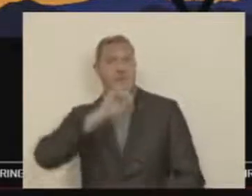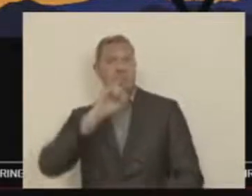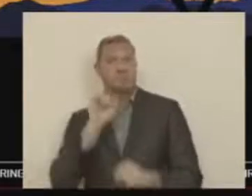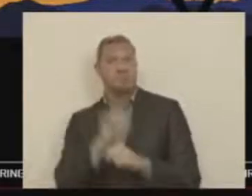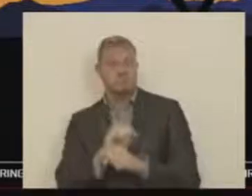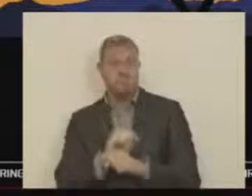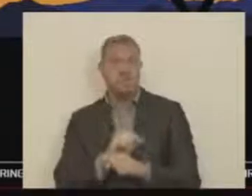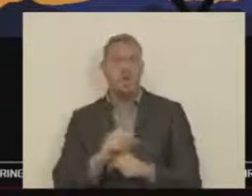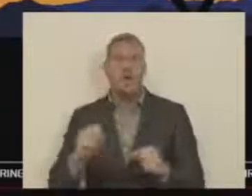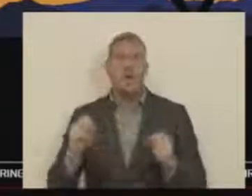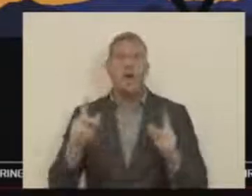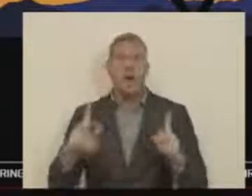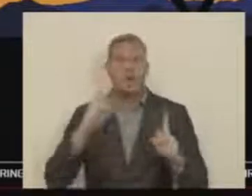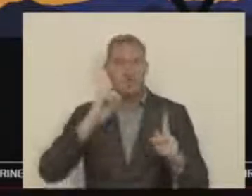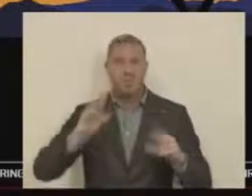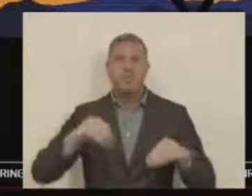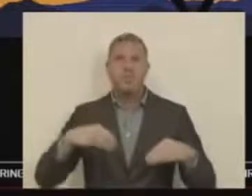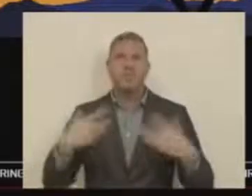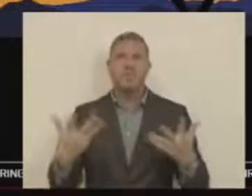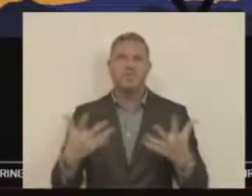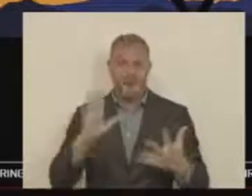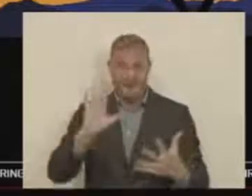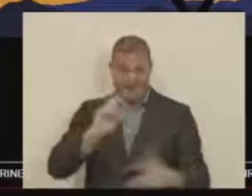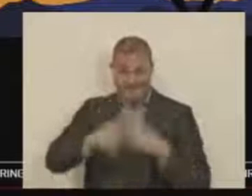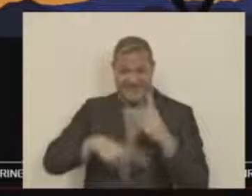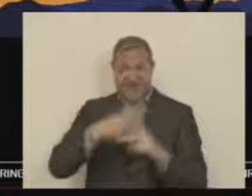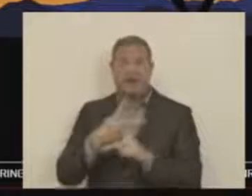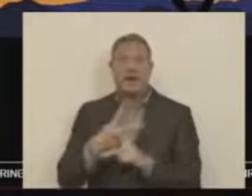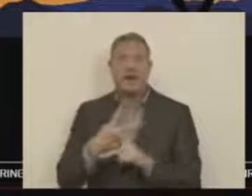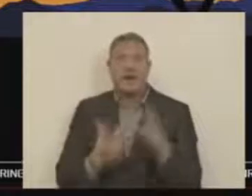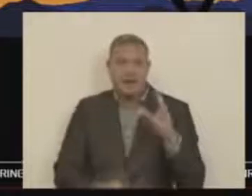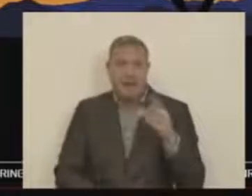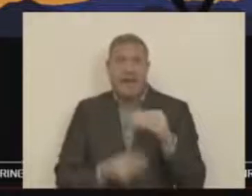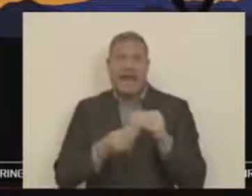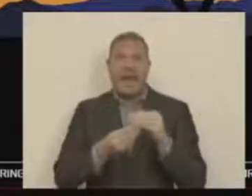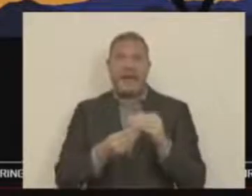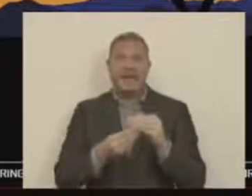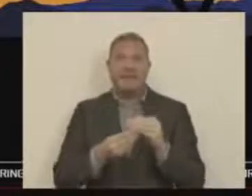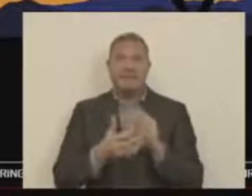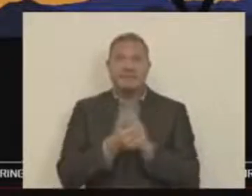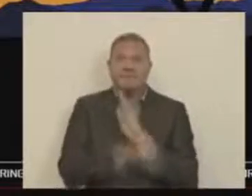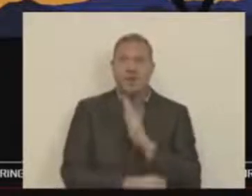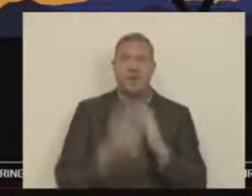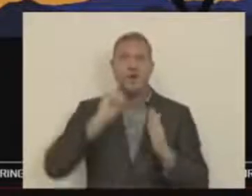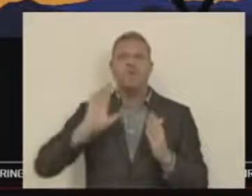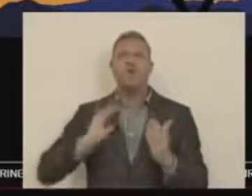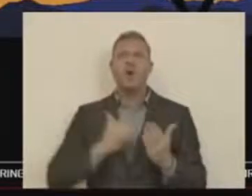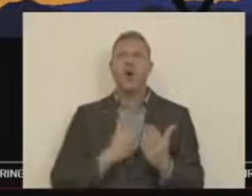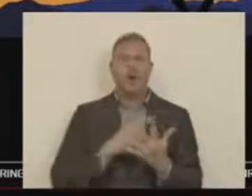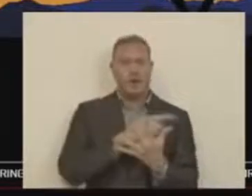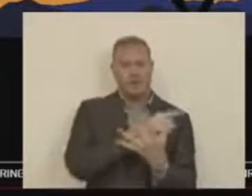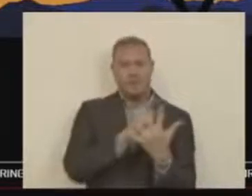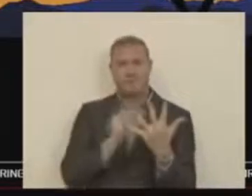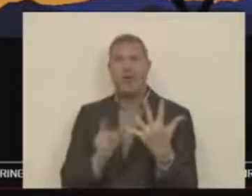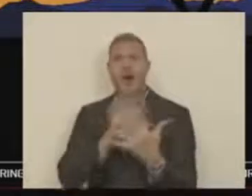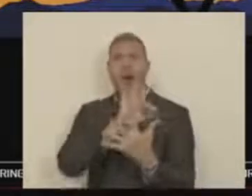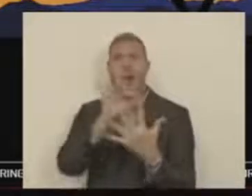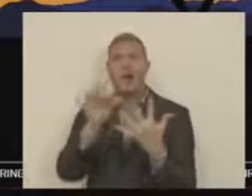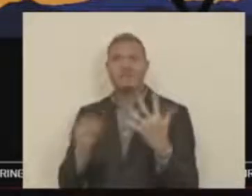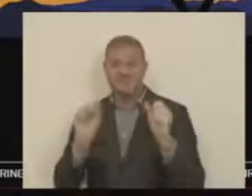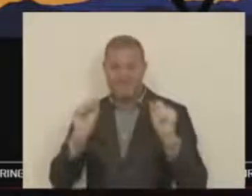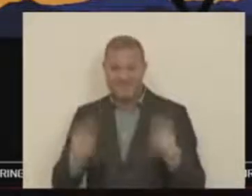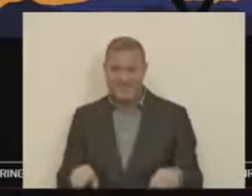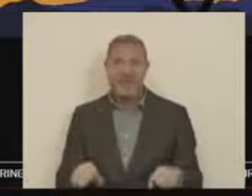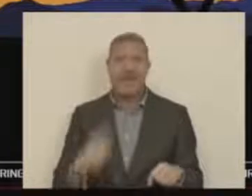opportunity to actually provide that type of capability and add it to the portfolio of capabilities that our center and the